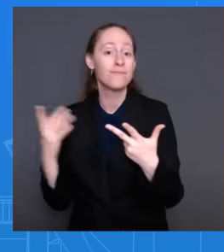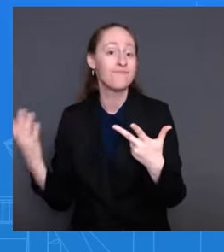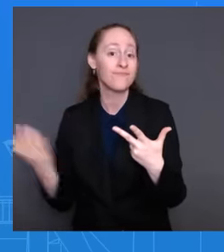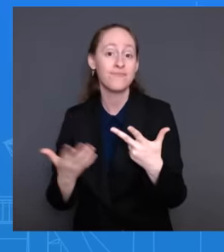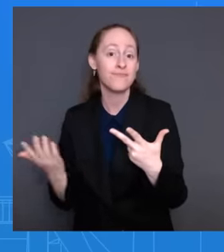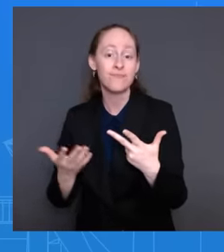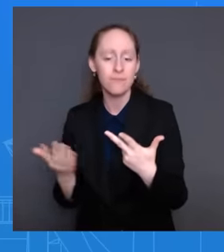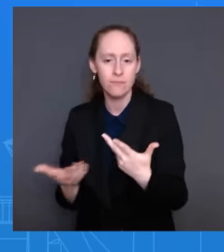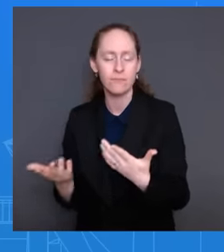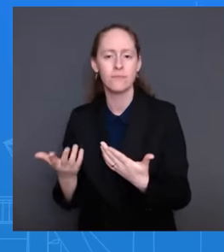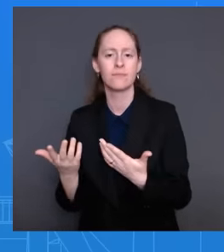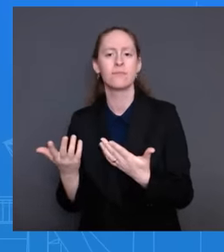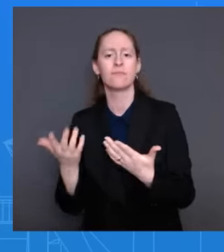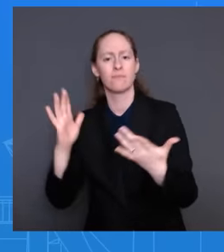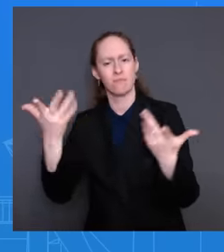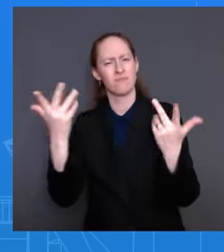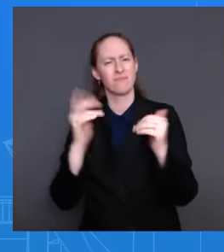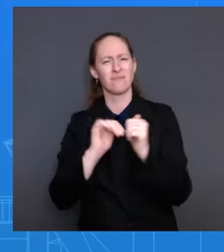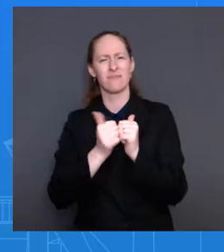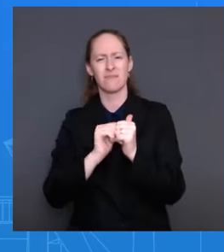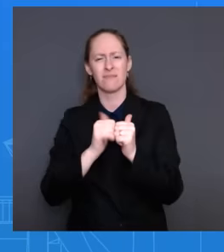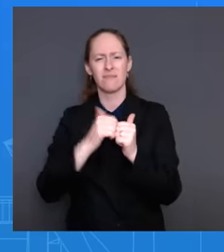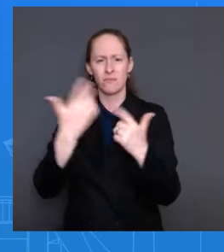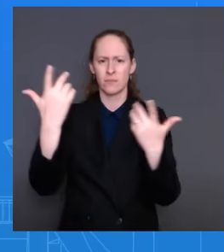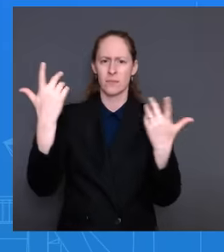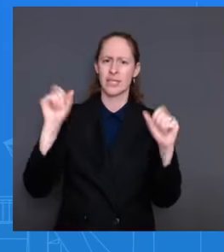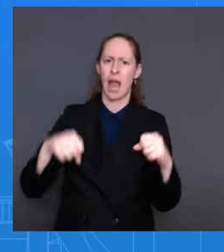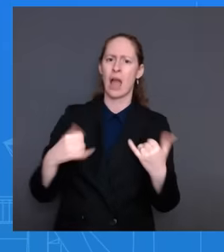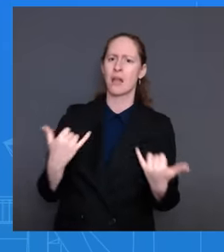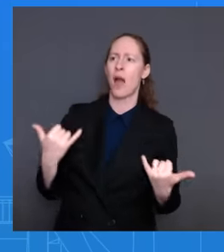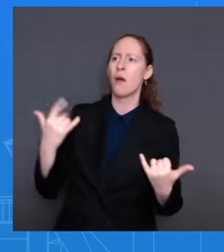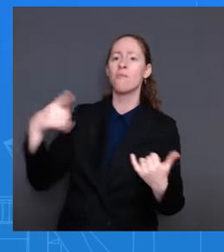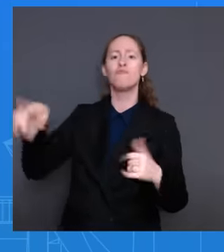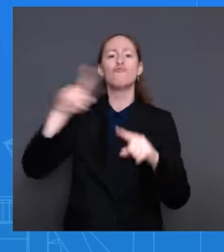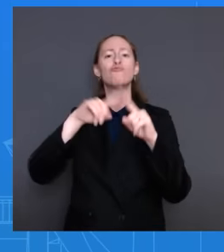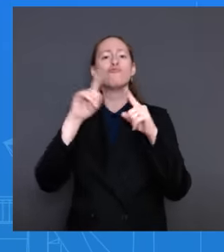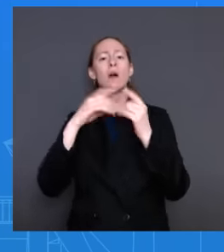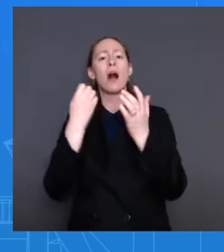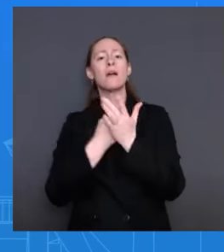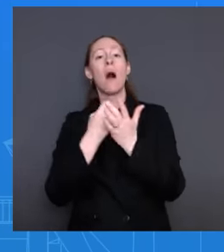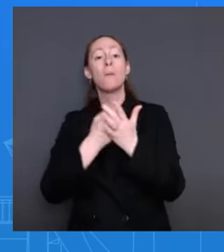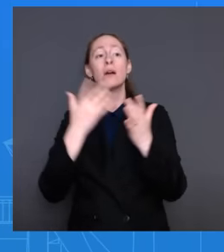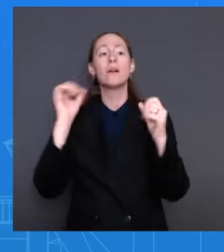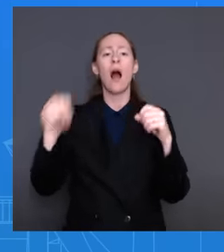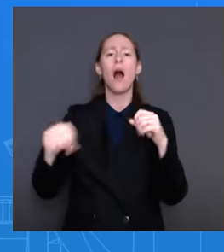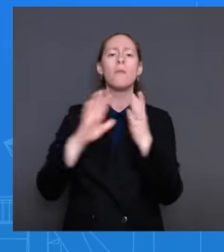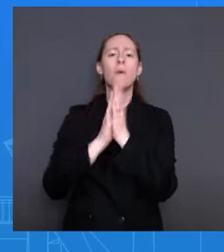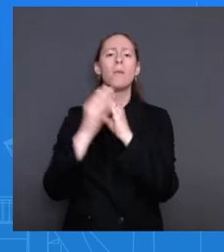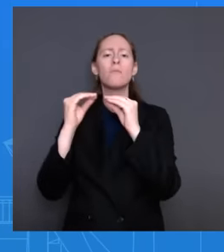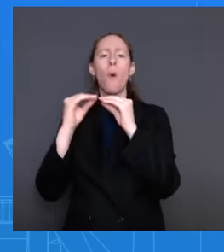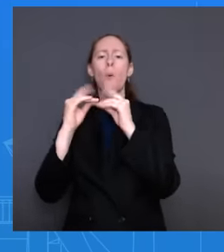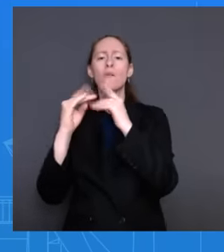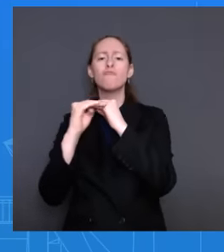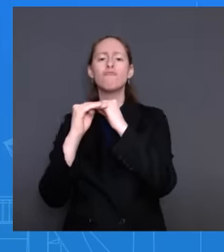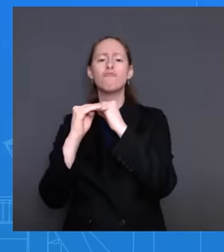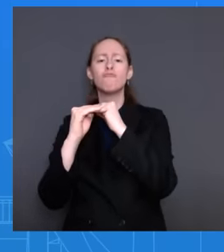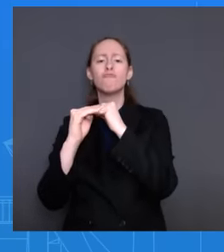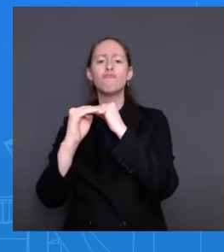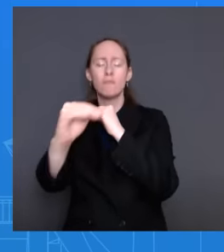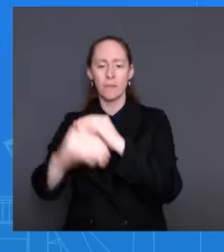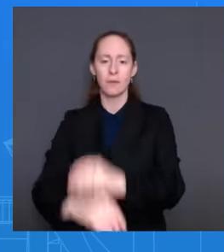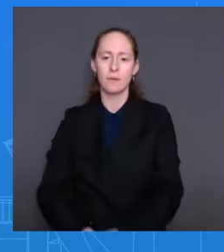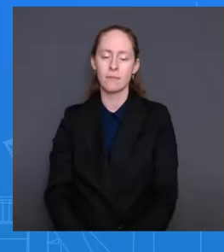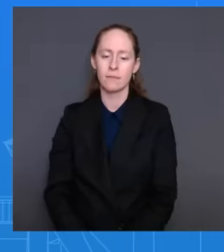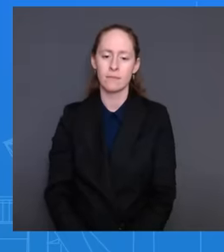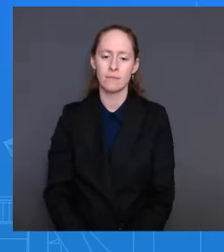the focus, the president's economic focus, the focus of our economic team. Many things, many of the steps therein are things